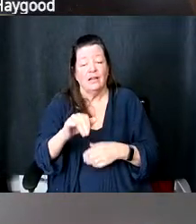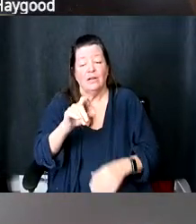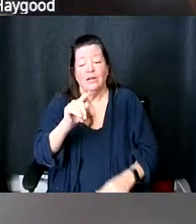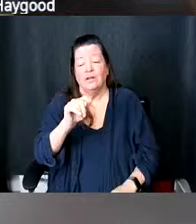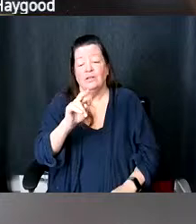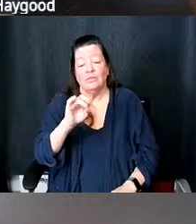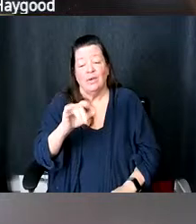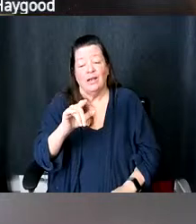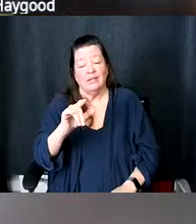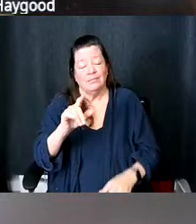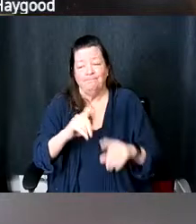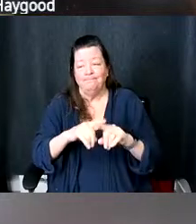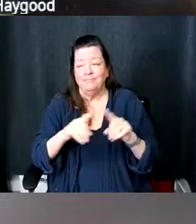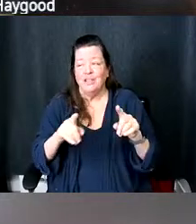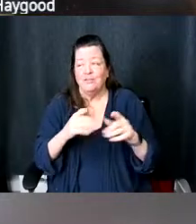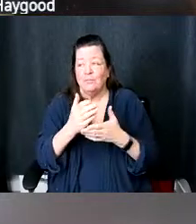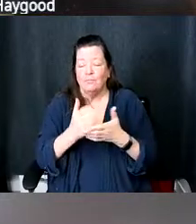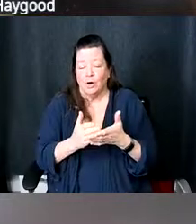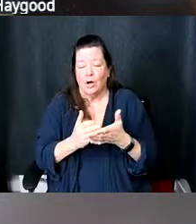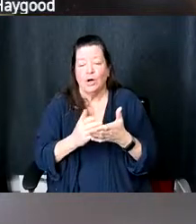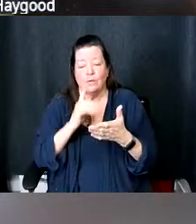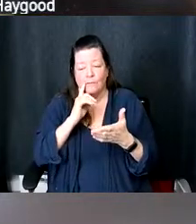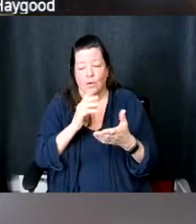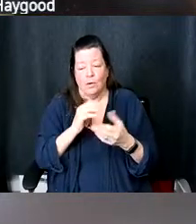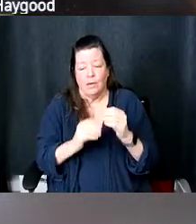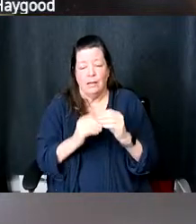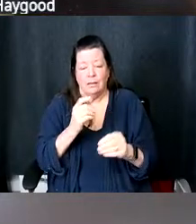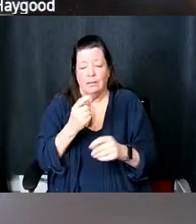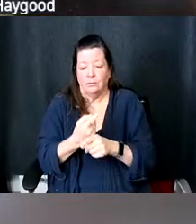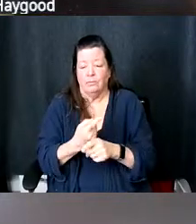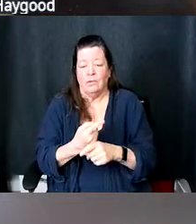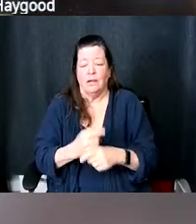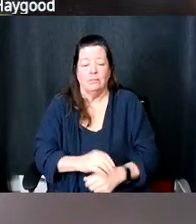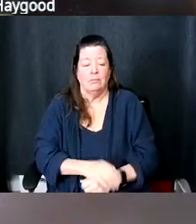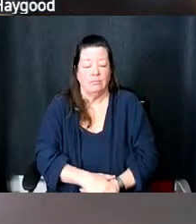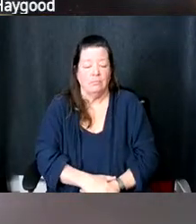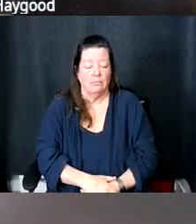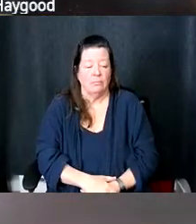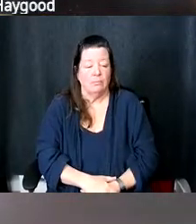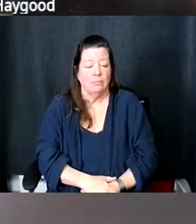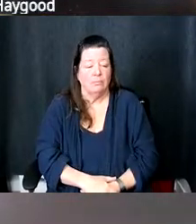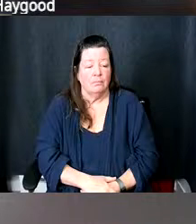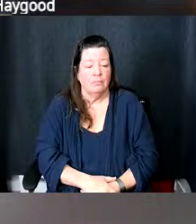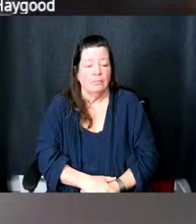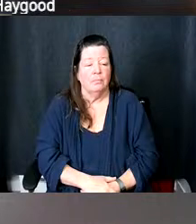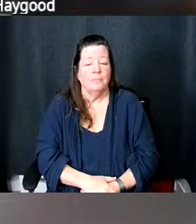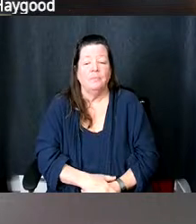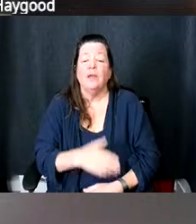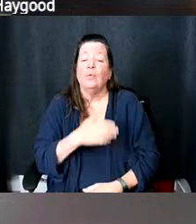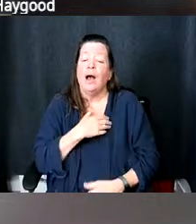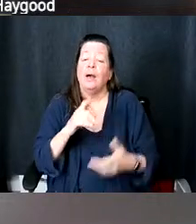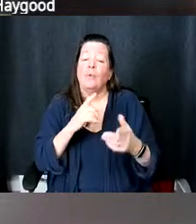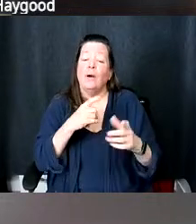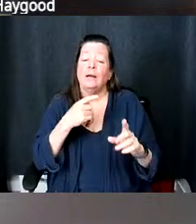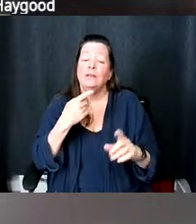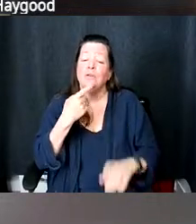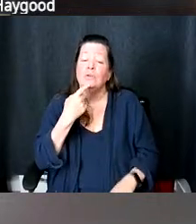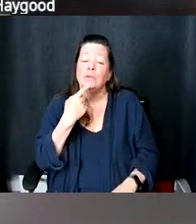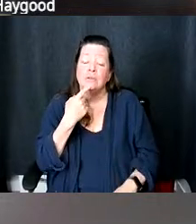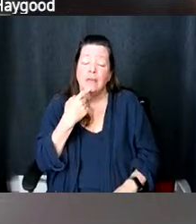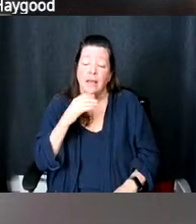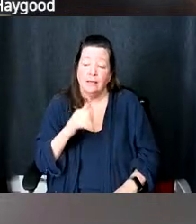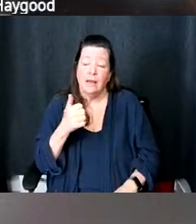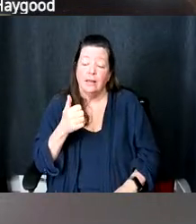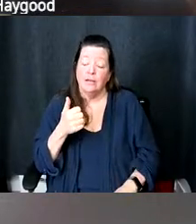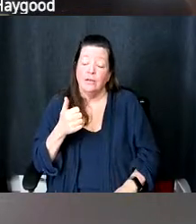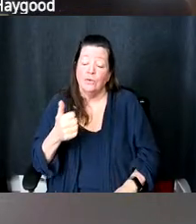different piece for the maintenance. Tom? I just wanted to point out that the transit